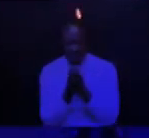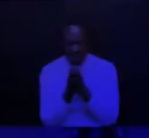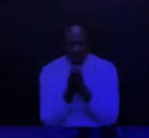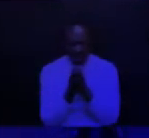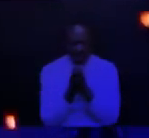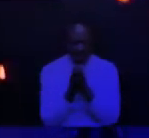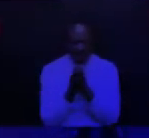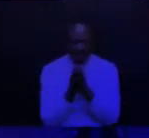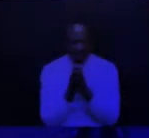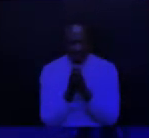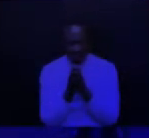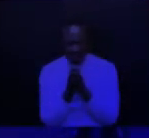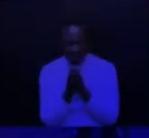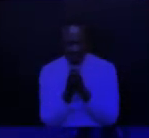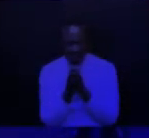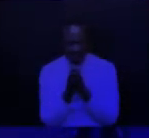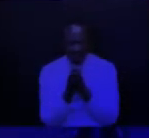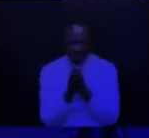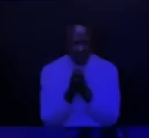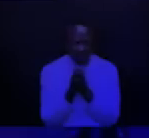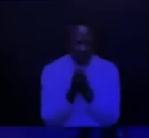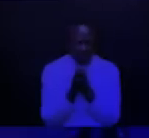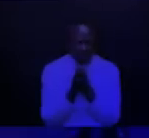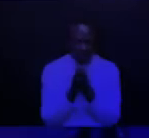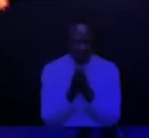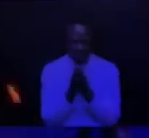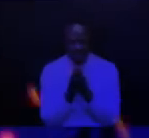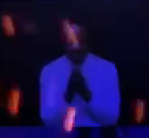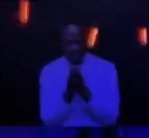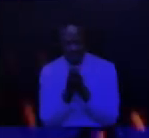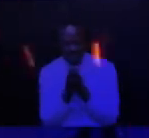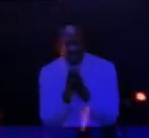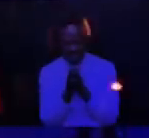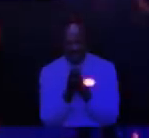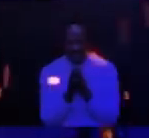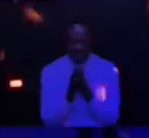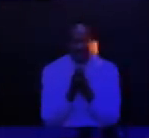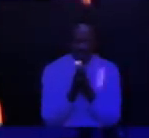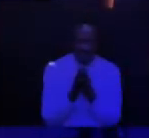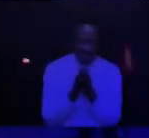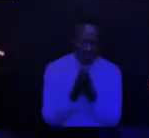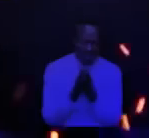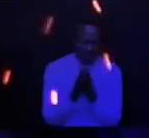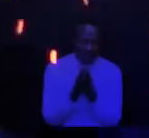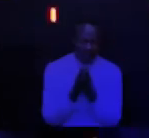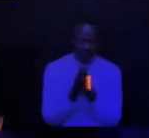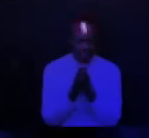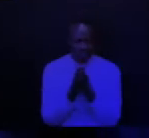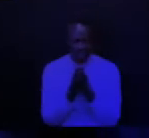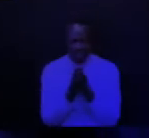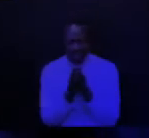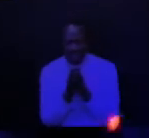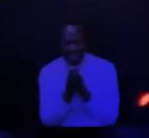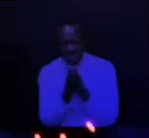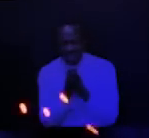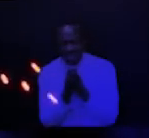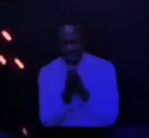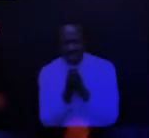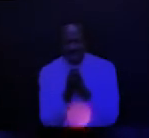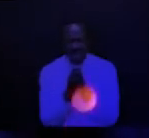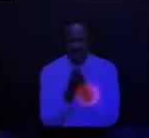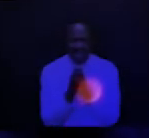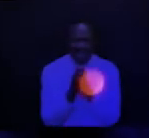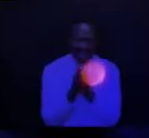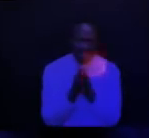us, Lord, help us in the name of Jesus. Lord, help us in the mighty name of Jesus. Lord, help us in the name of Jesus.